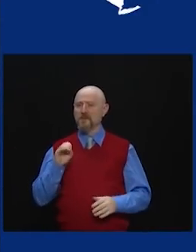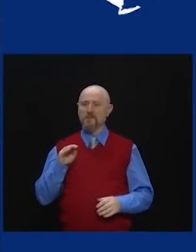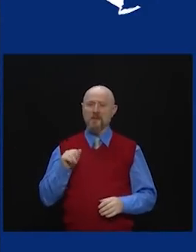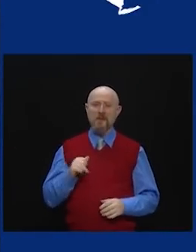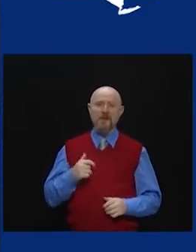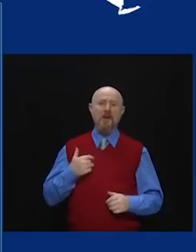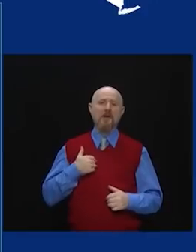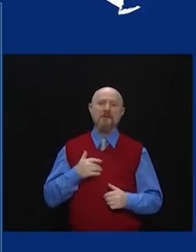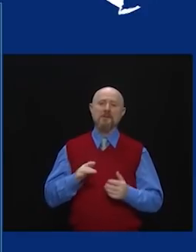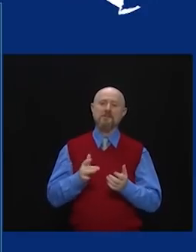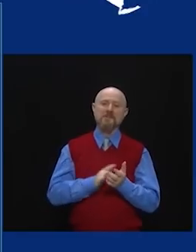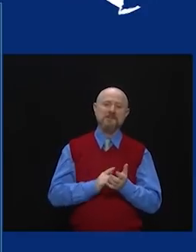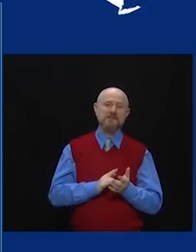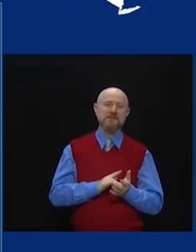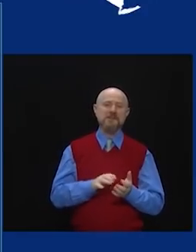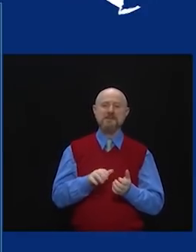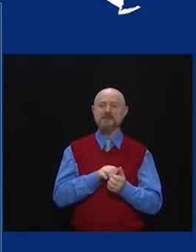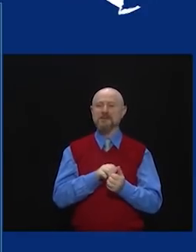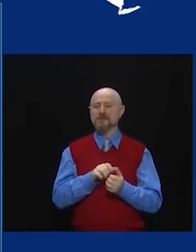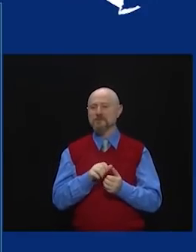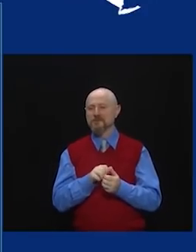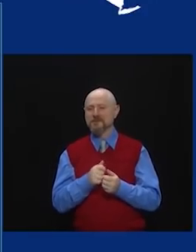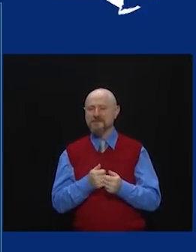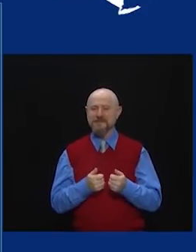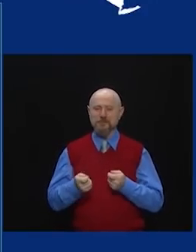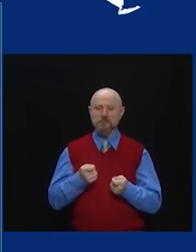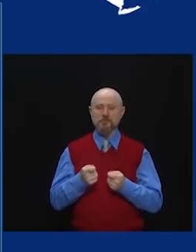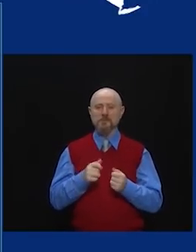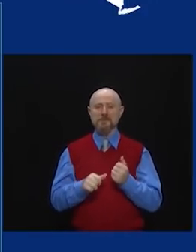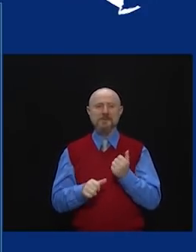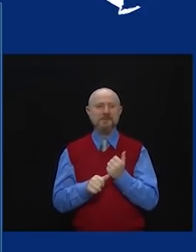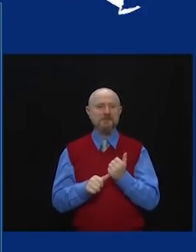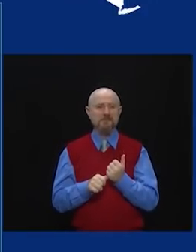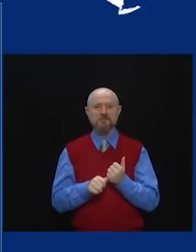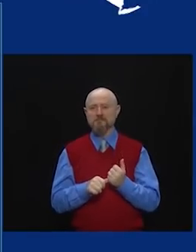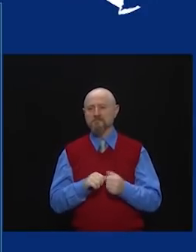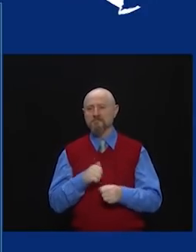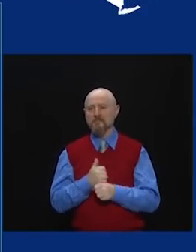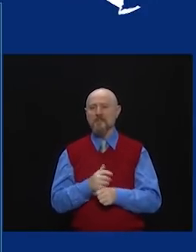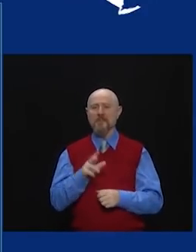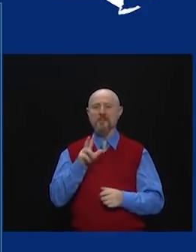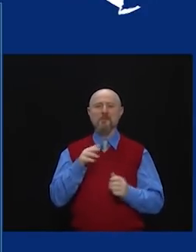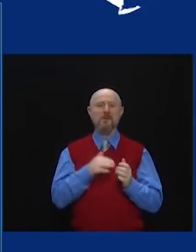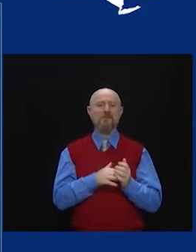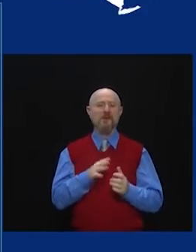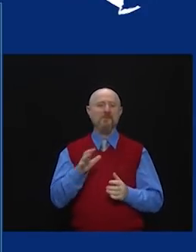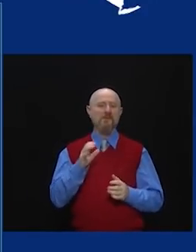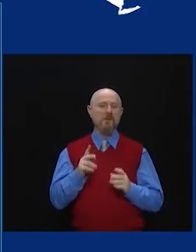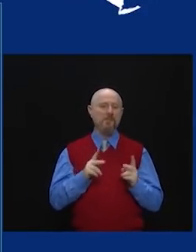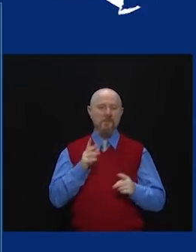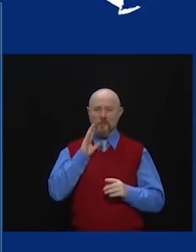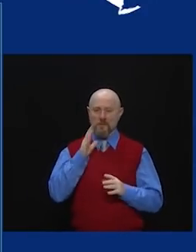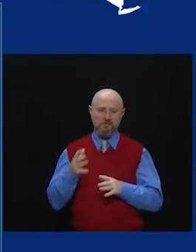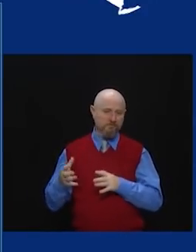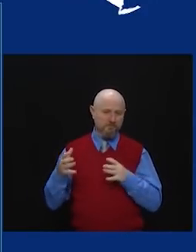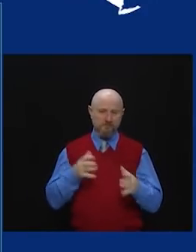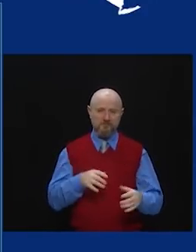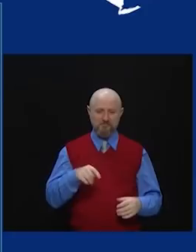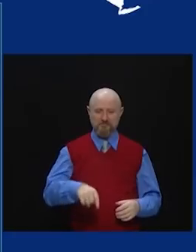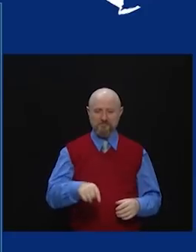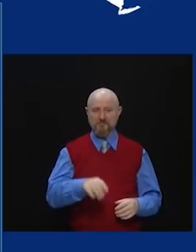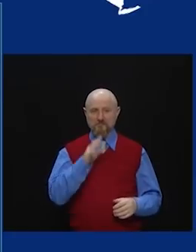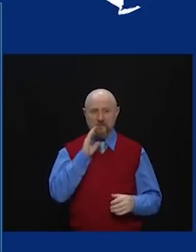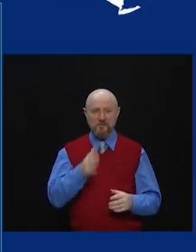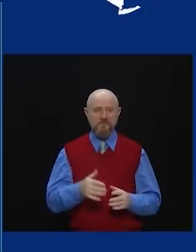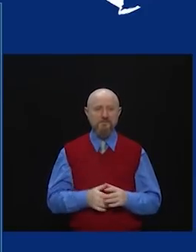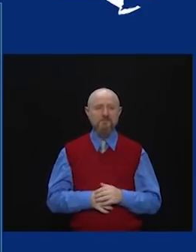to SUNY Upstate in Syracuse. That team should be on the ground next week. They'll be deploying a